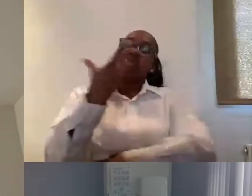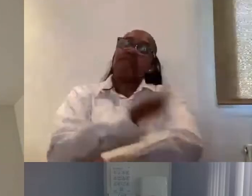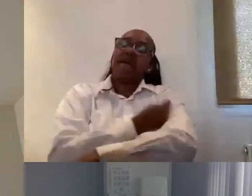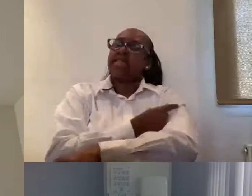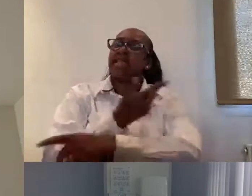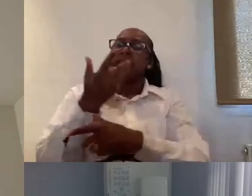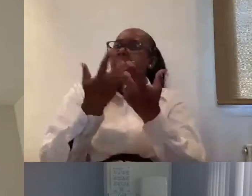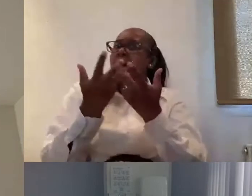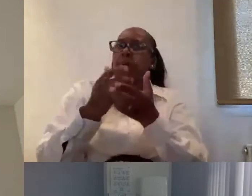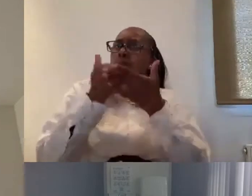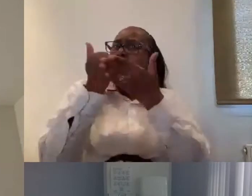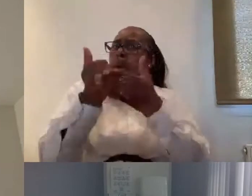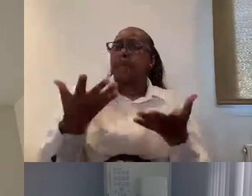them?